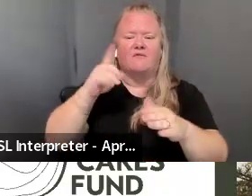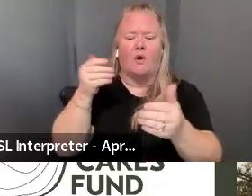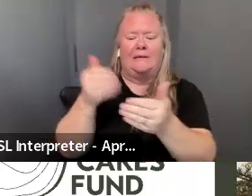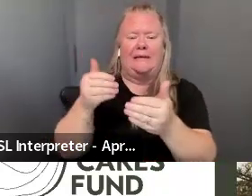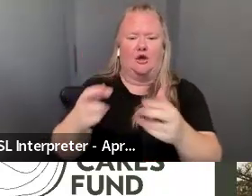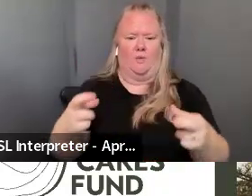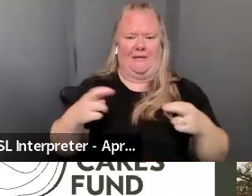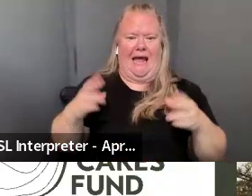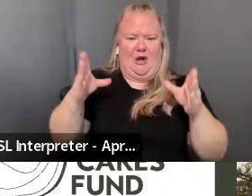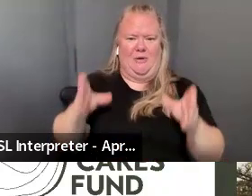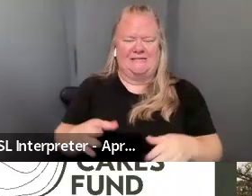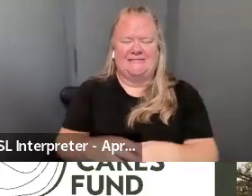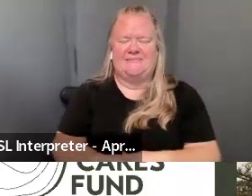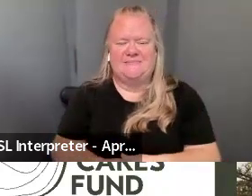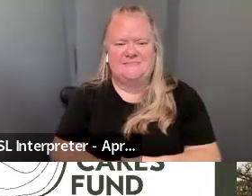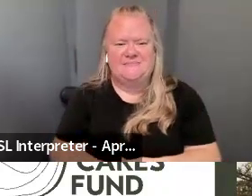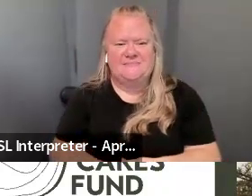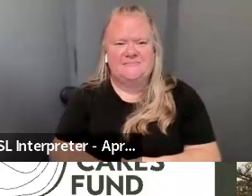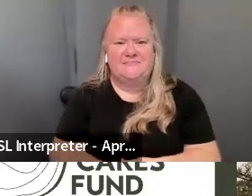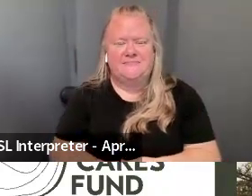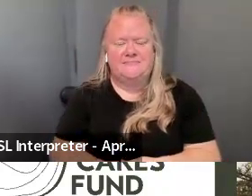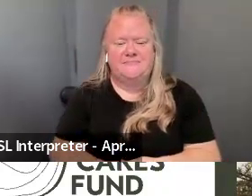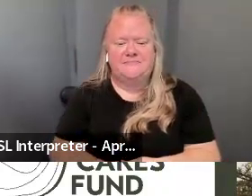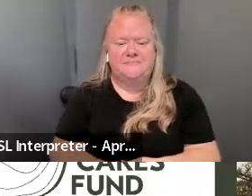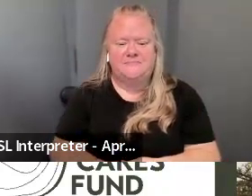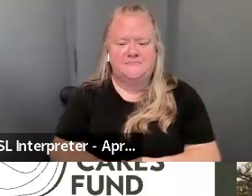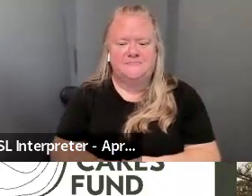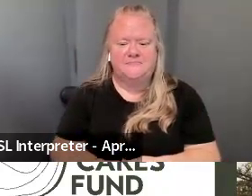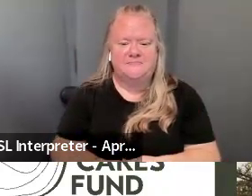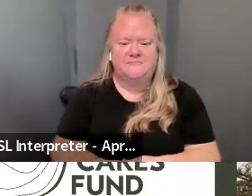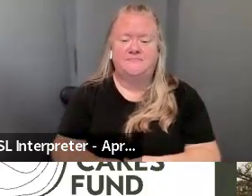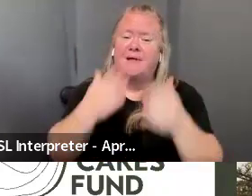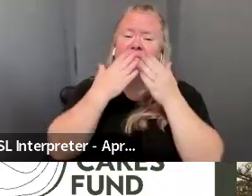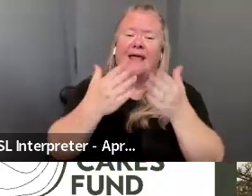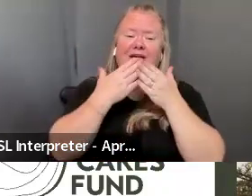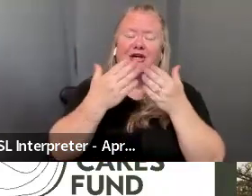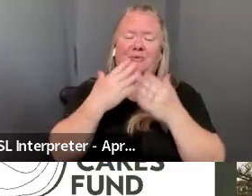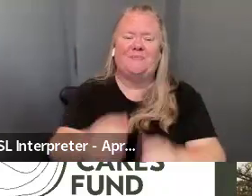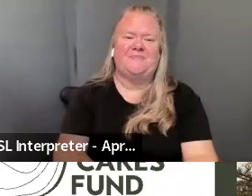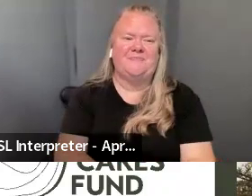Retirees. Thank you.